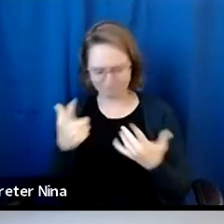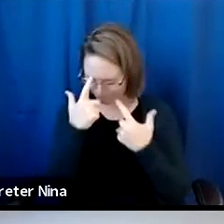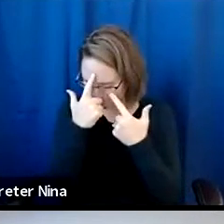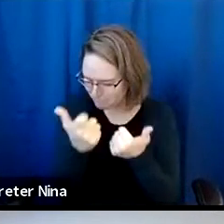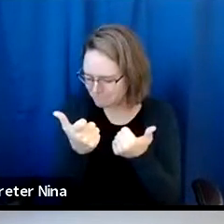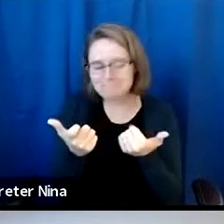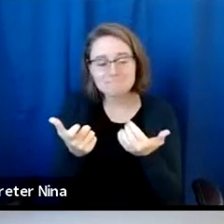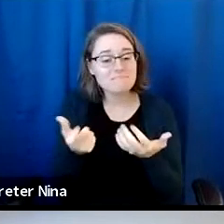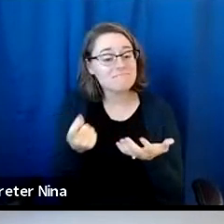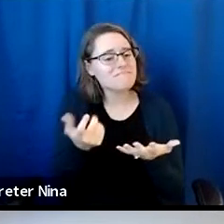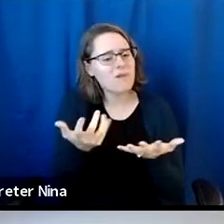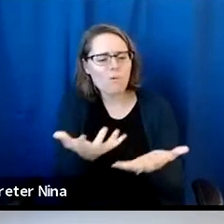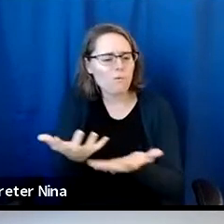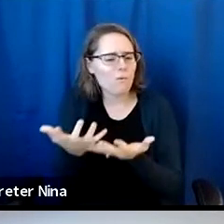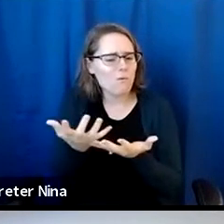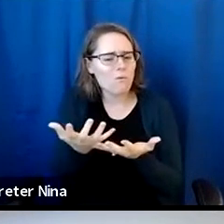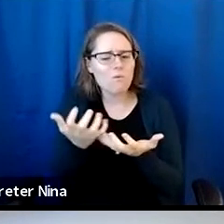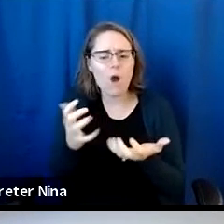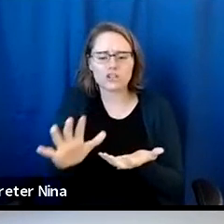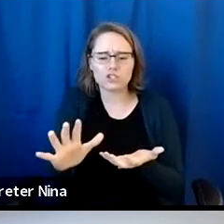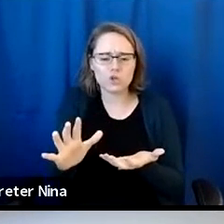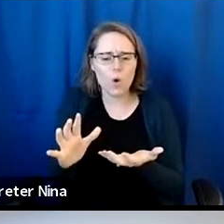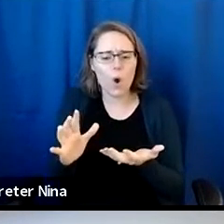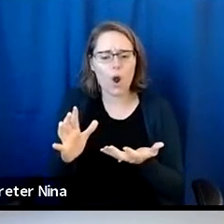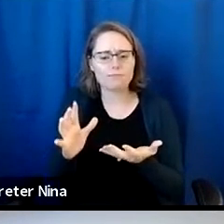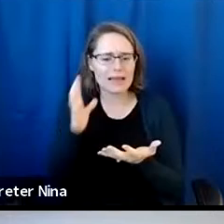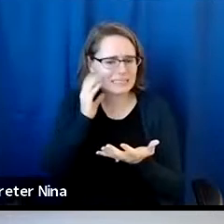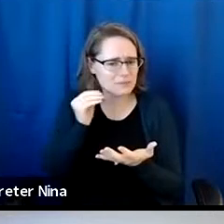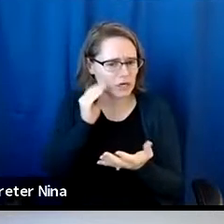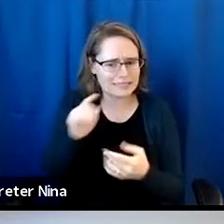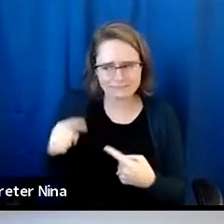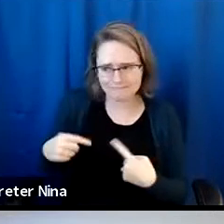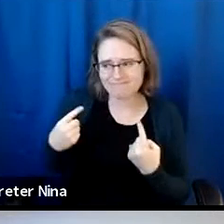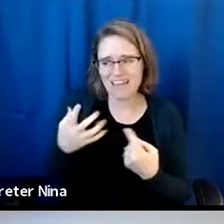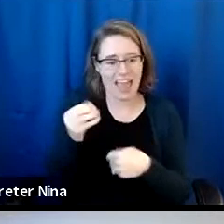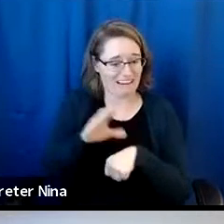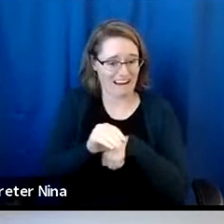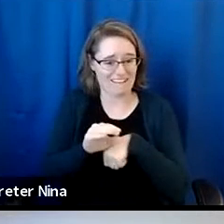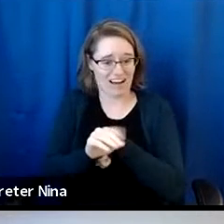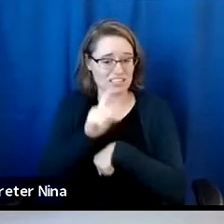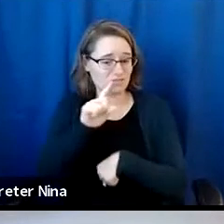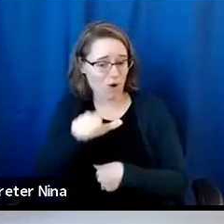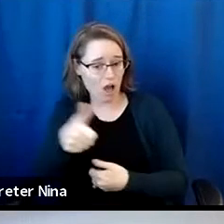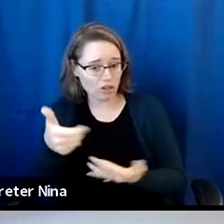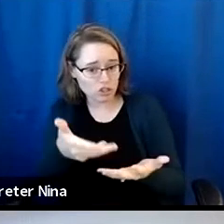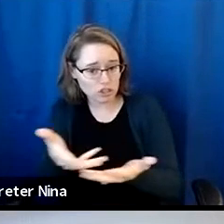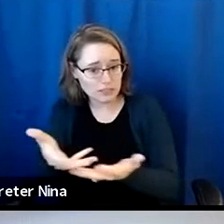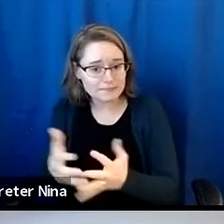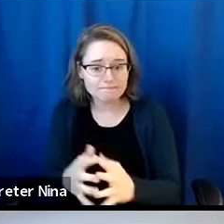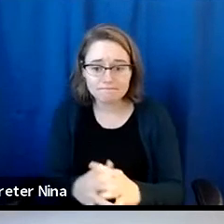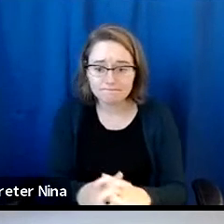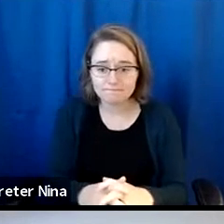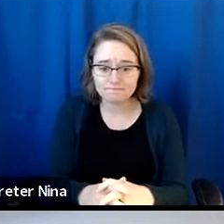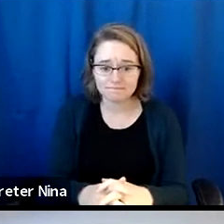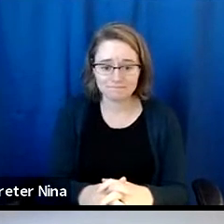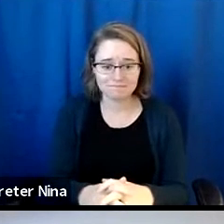love to hear more about your road and then advice for others.